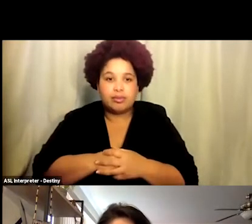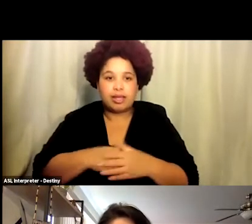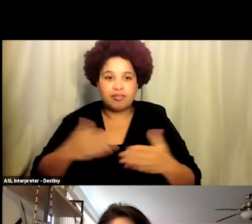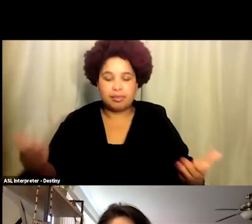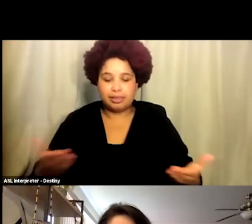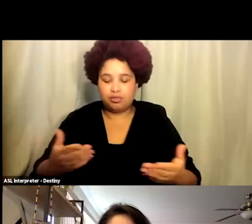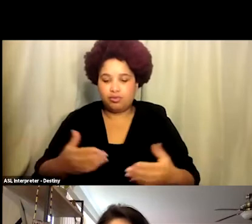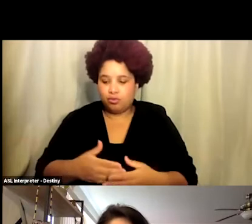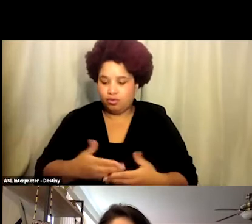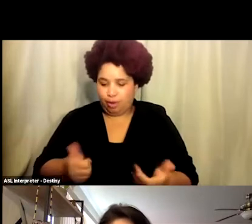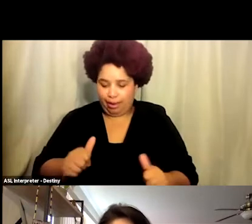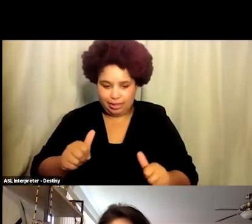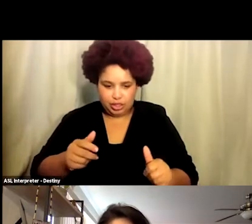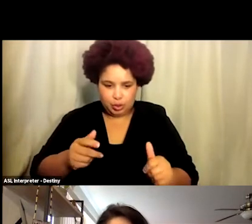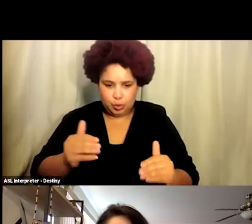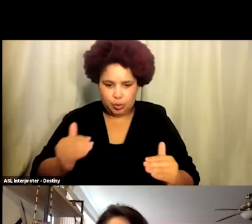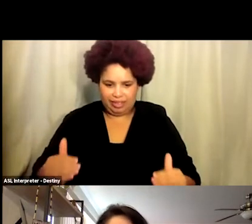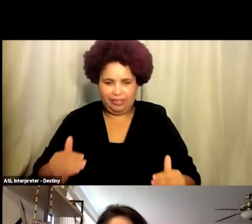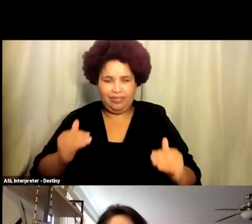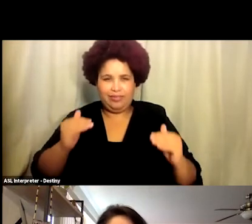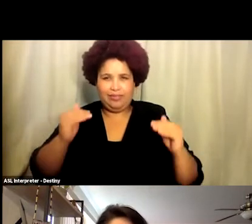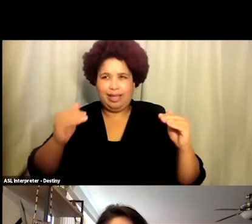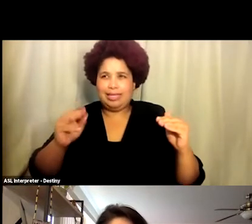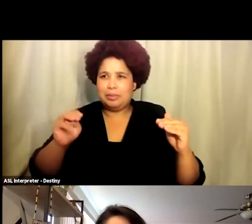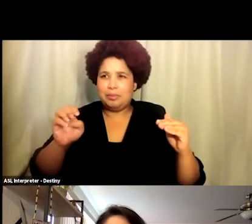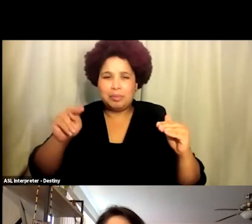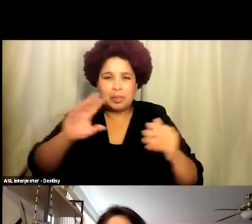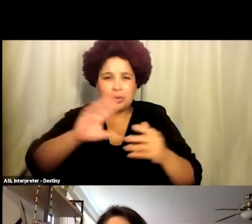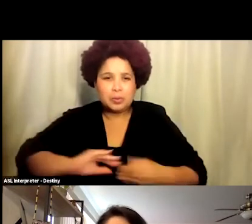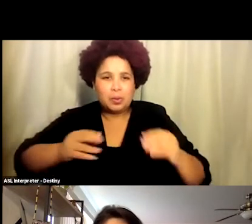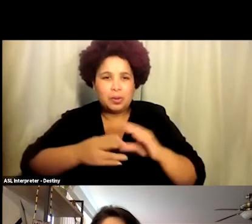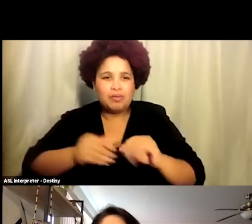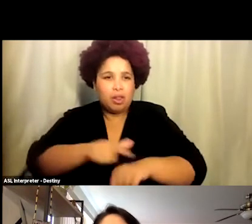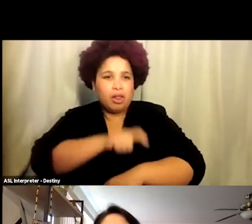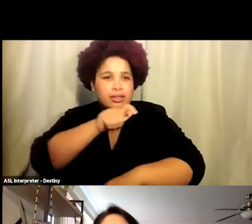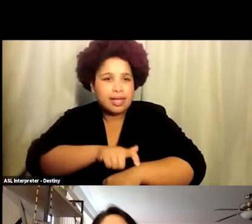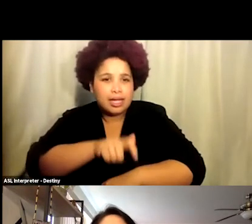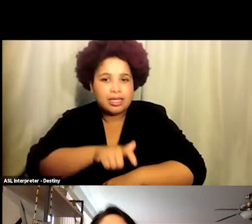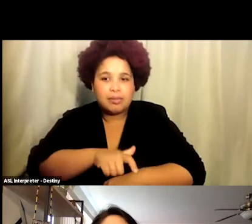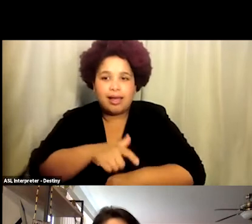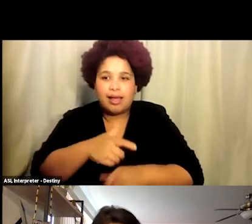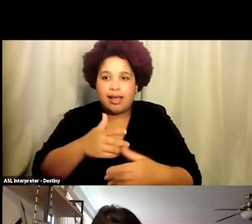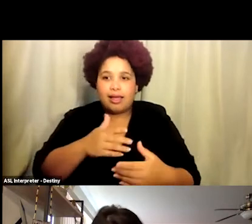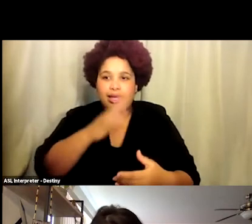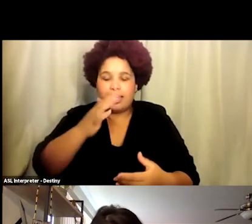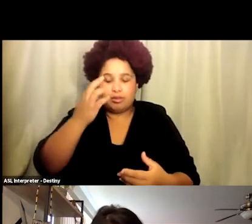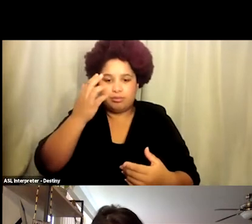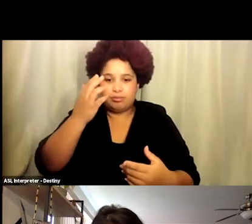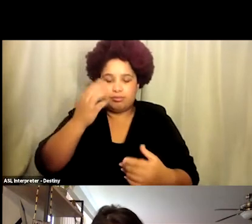of trying to advance sort of MENA storytellers and performers for a long time. And honestly, it never dawned on